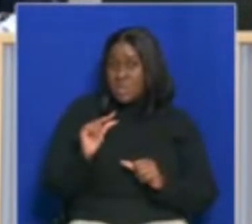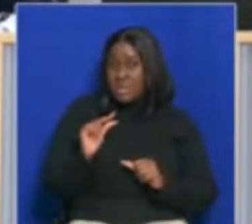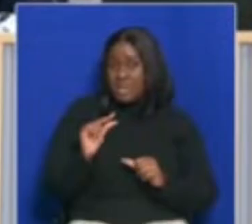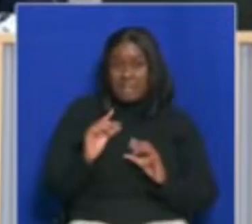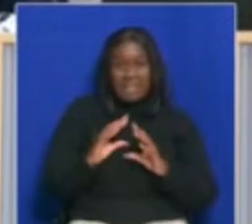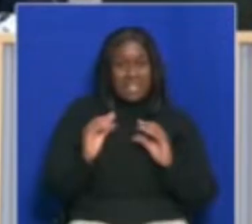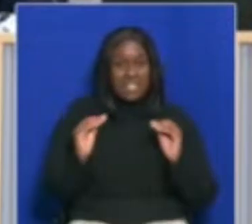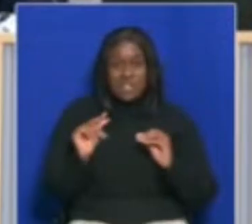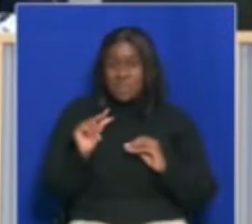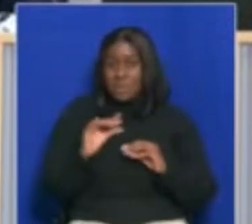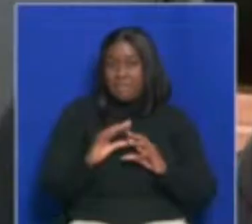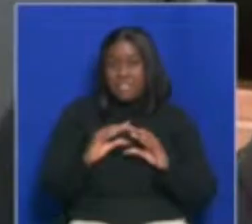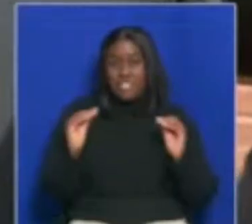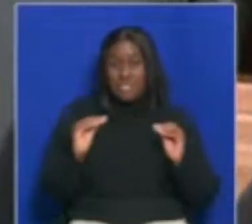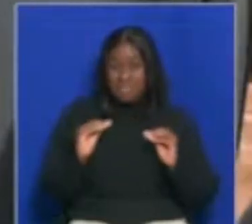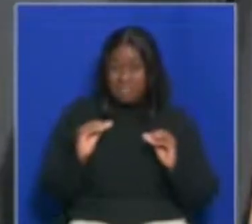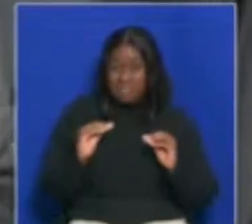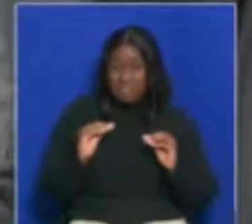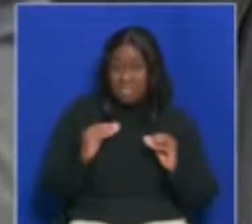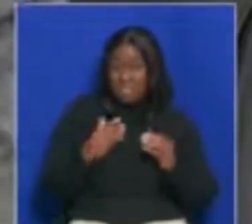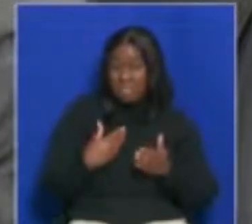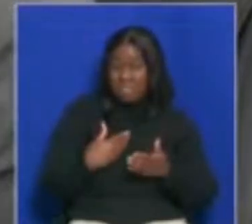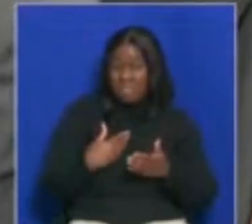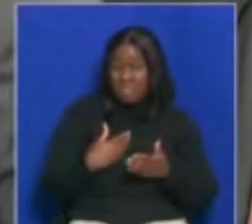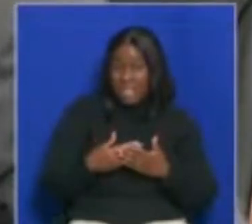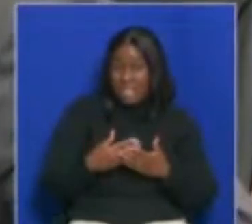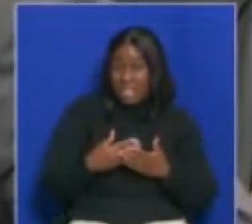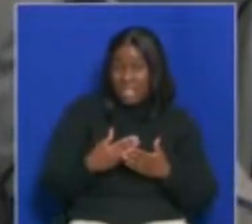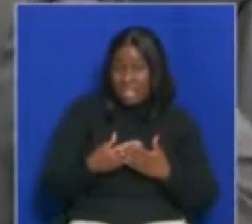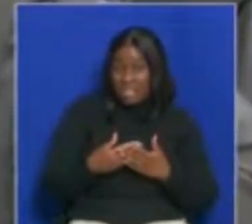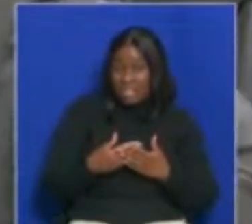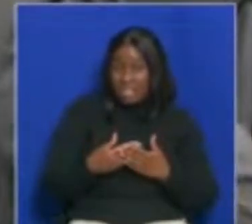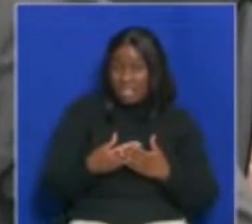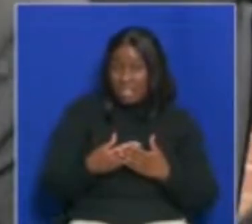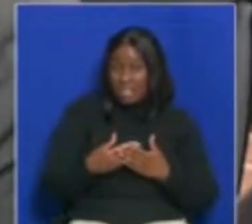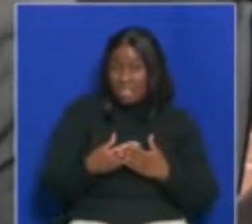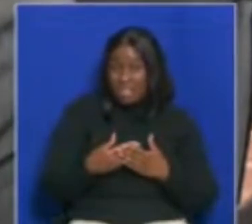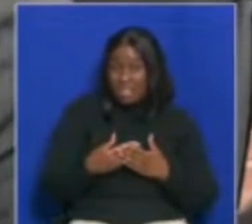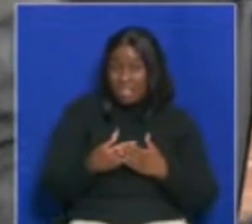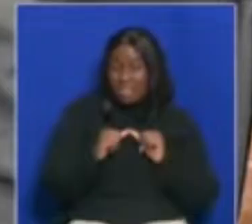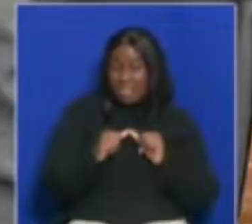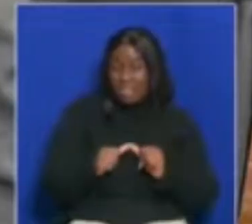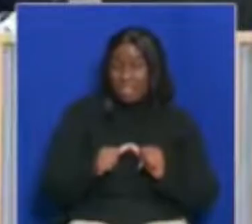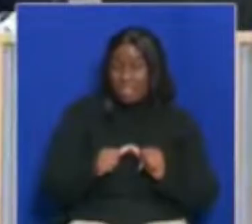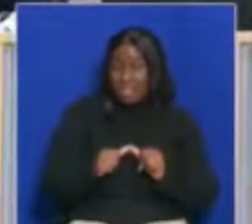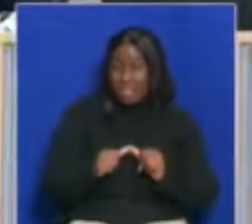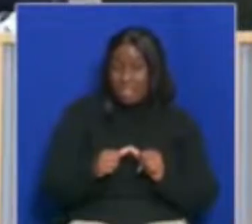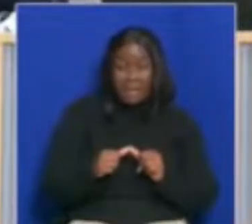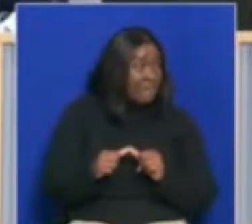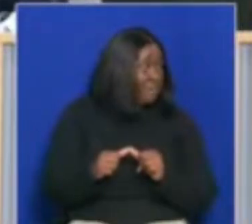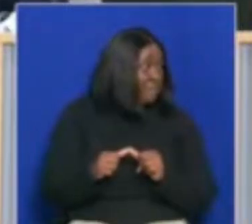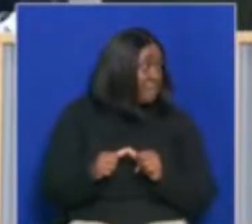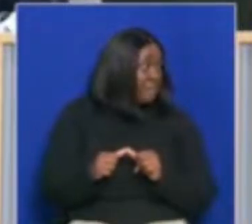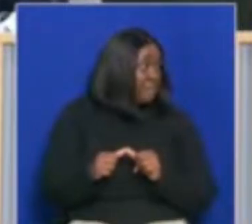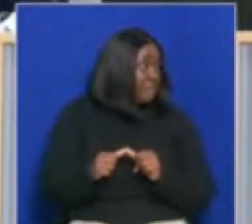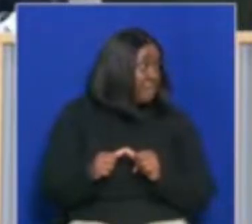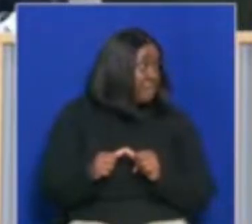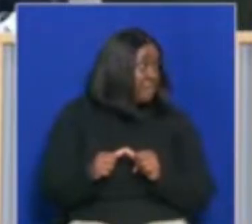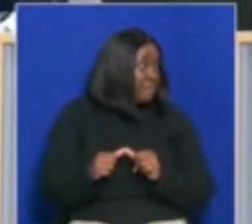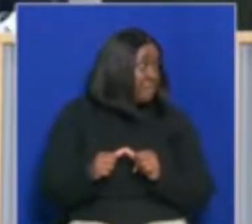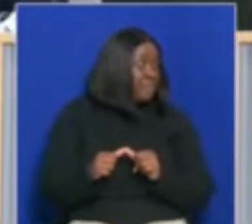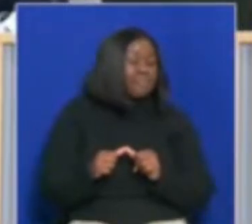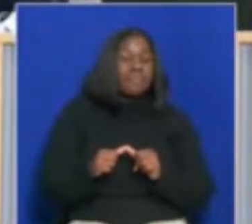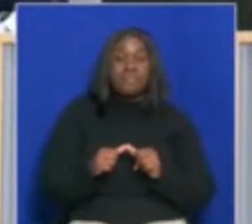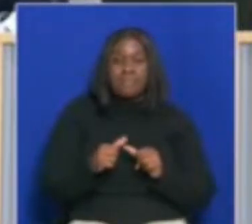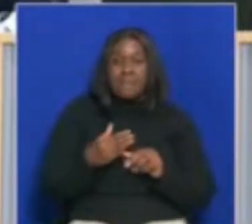so it may make sense to All right, let's do finish this. this. Let's do this. Mr. Selson, before you go to the end, if we